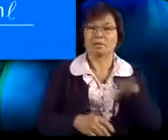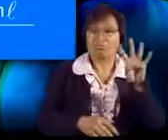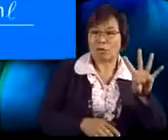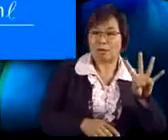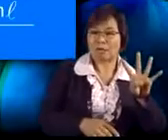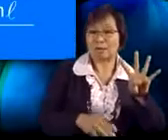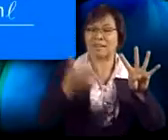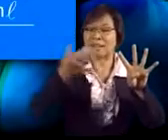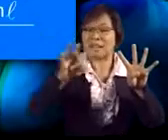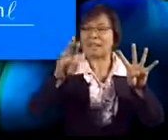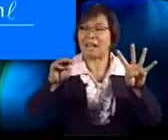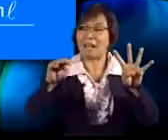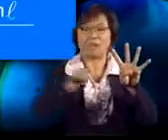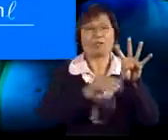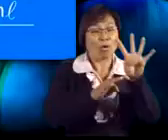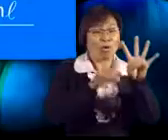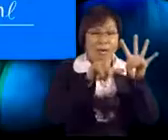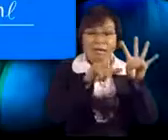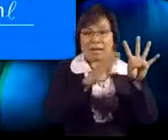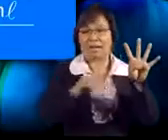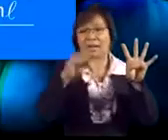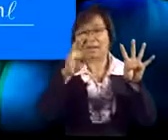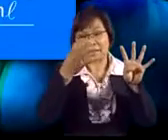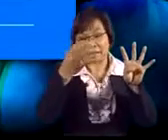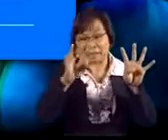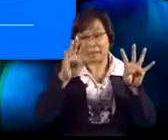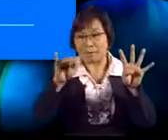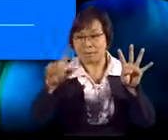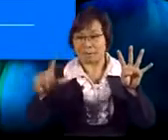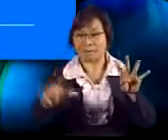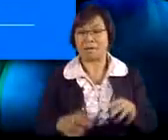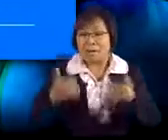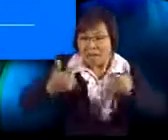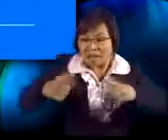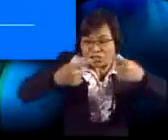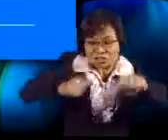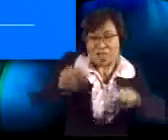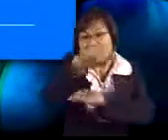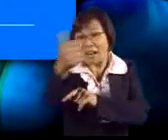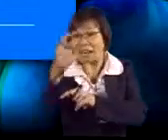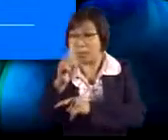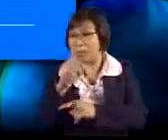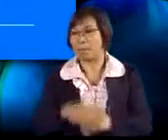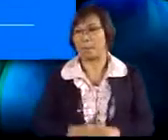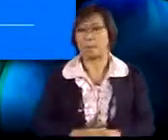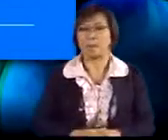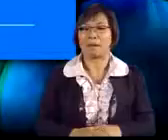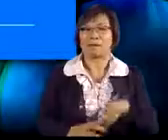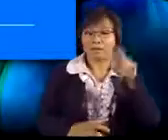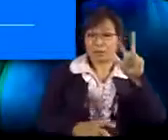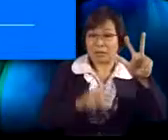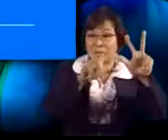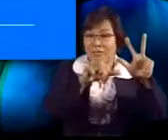4 liters and 19 milliliters. Let's try another one.